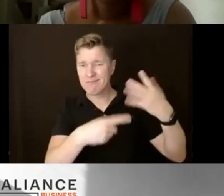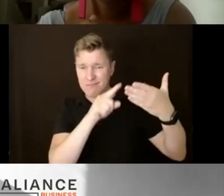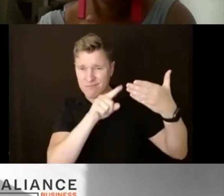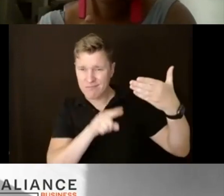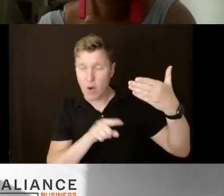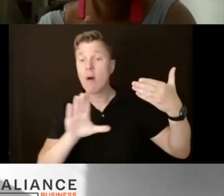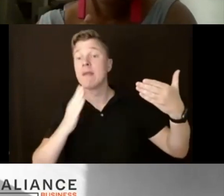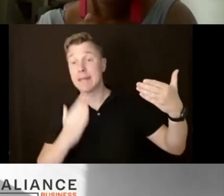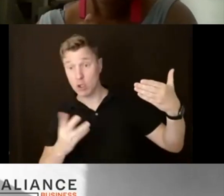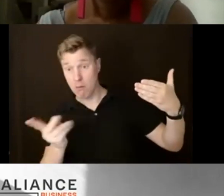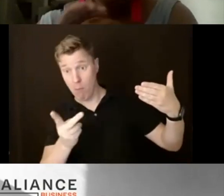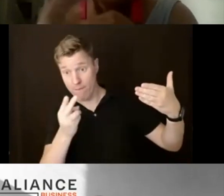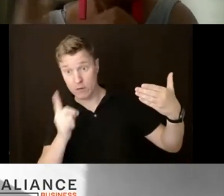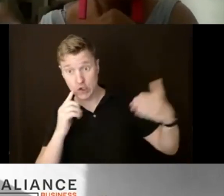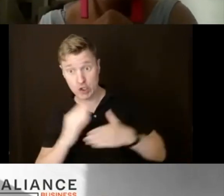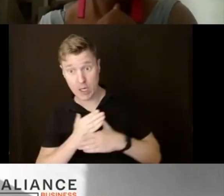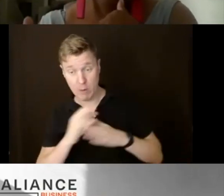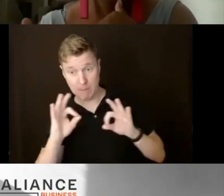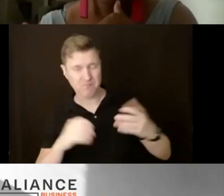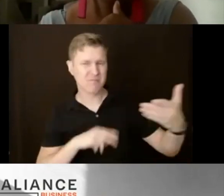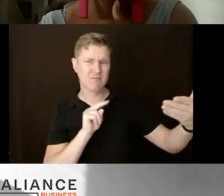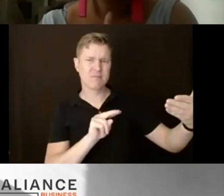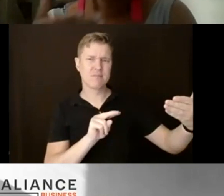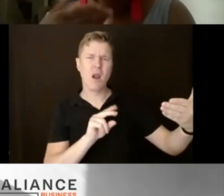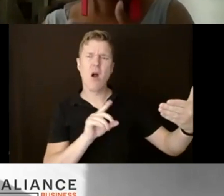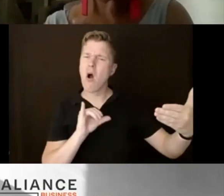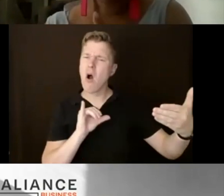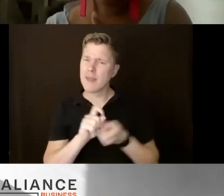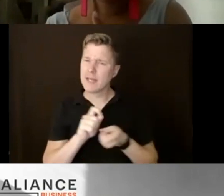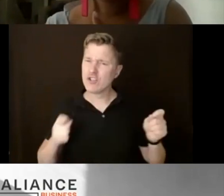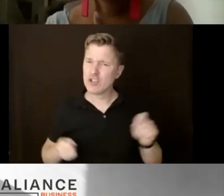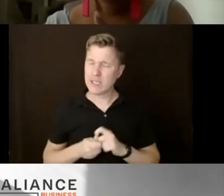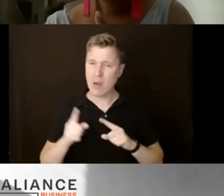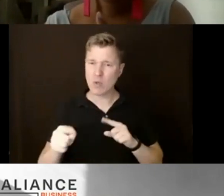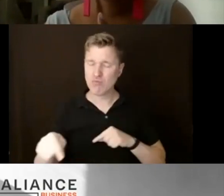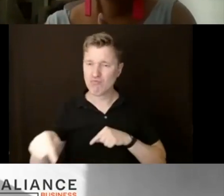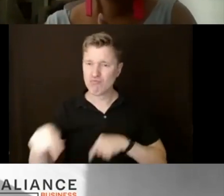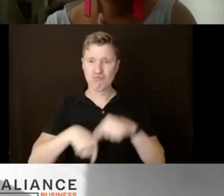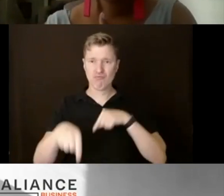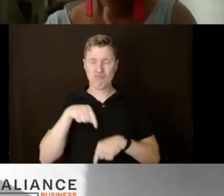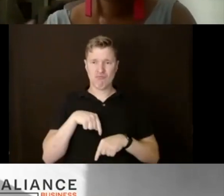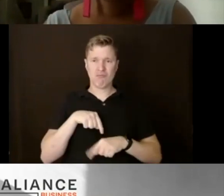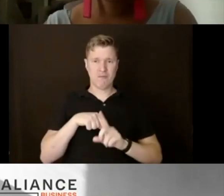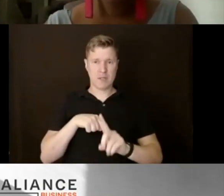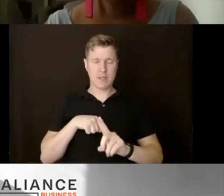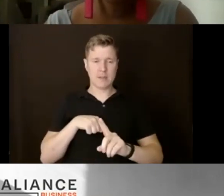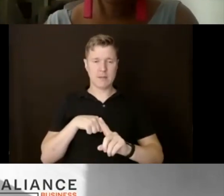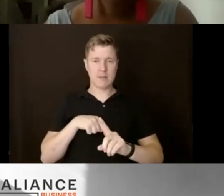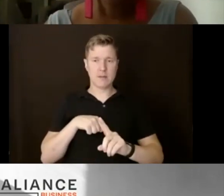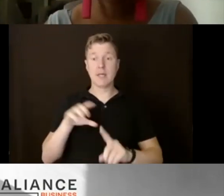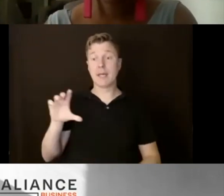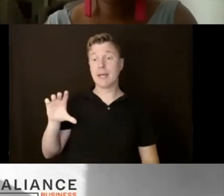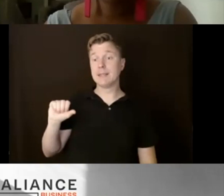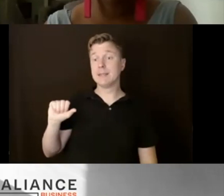you both for sharing, it takes us right back to change. So I want to take a step back, and now that Sandra's back on,